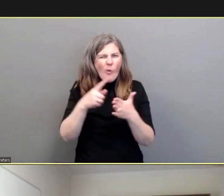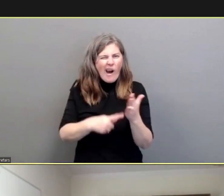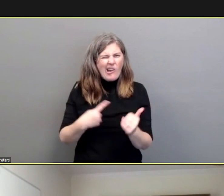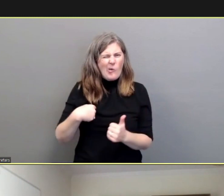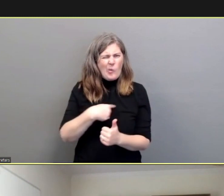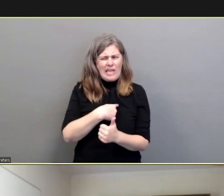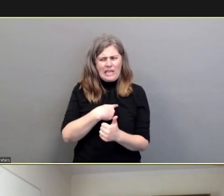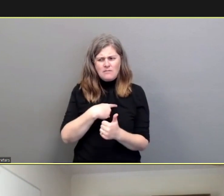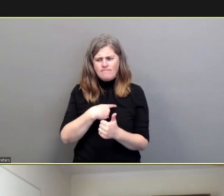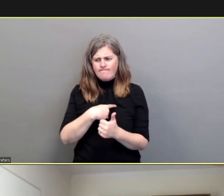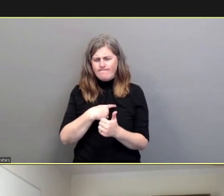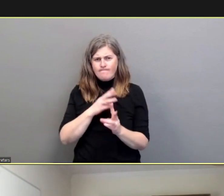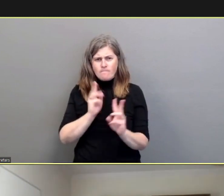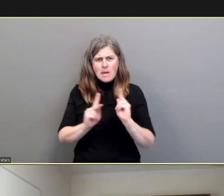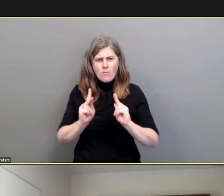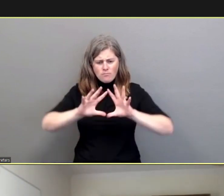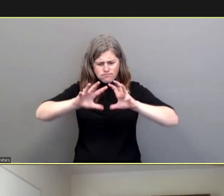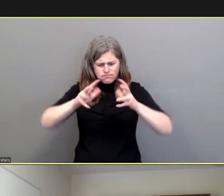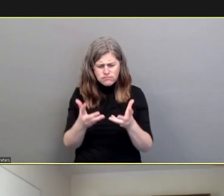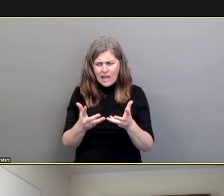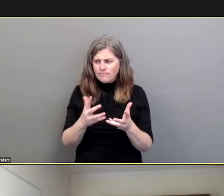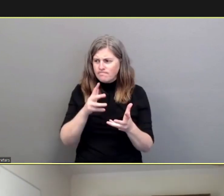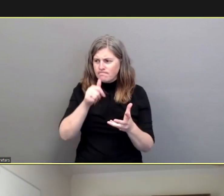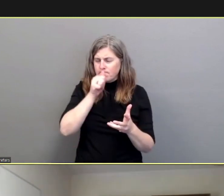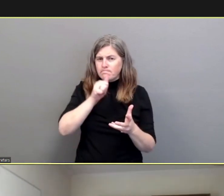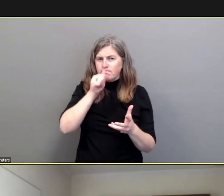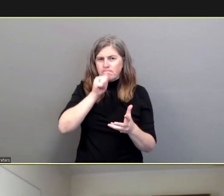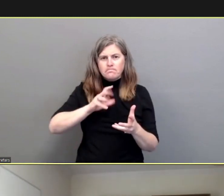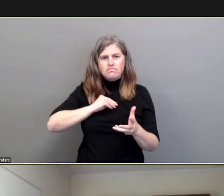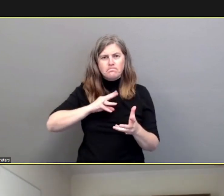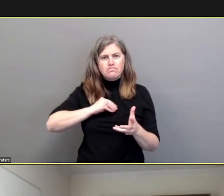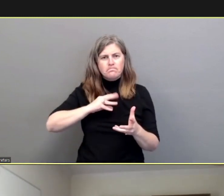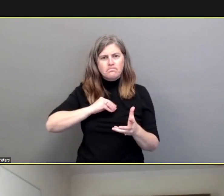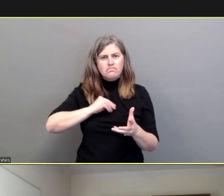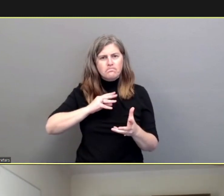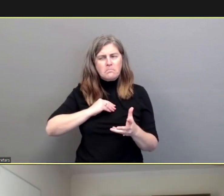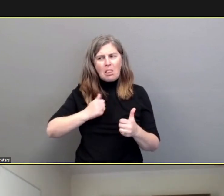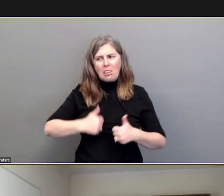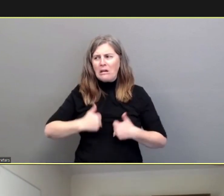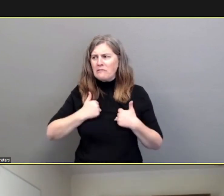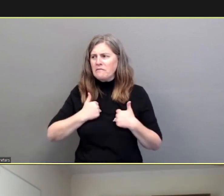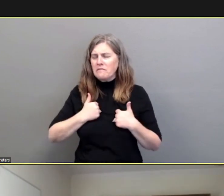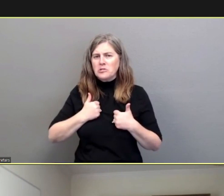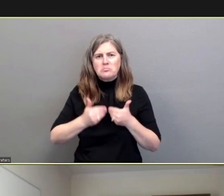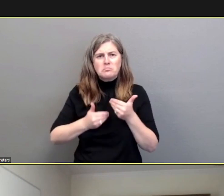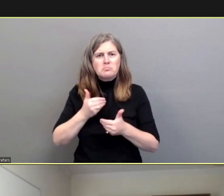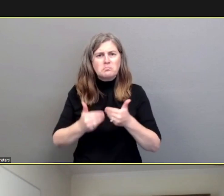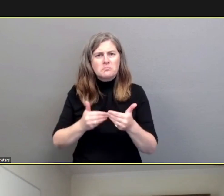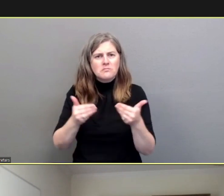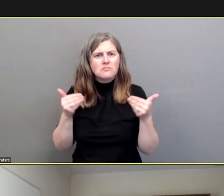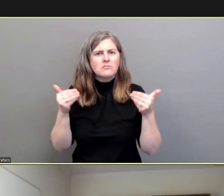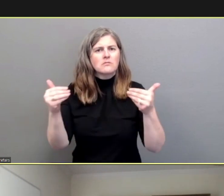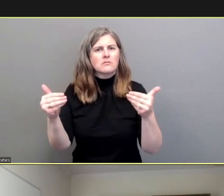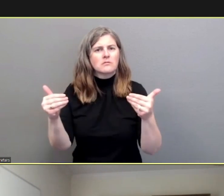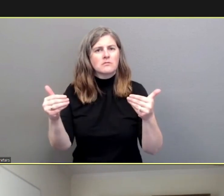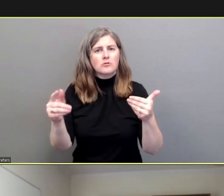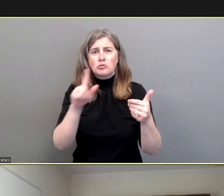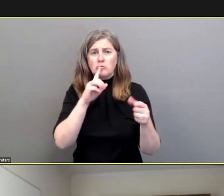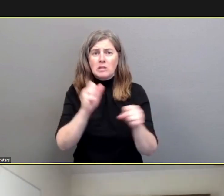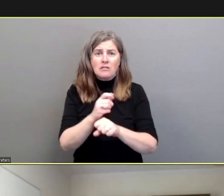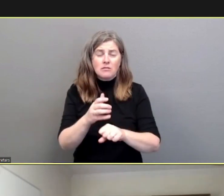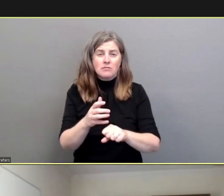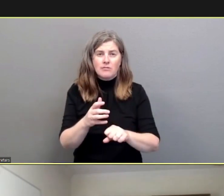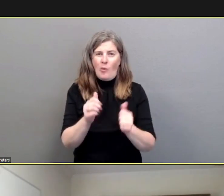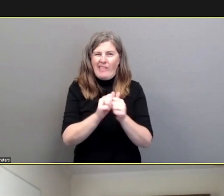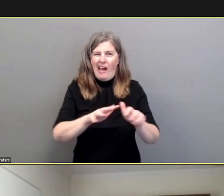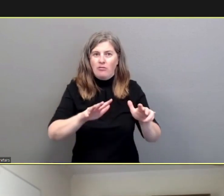us out of this recurrent situation where we're, really making it extremely difficult